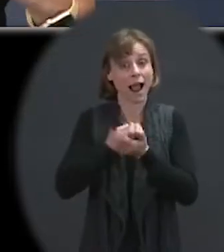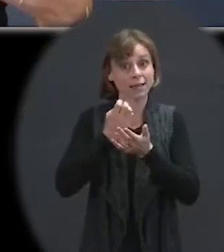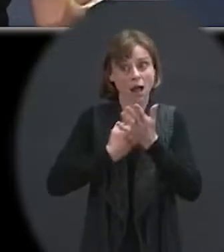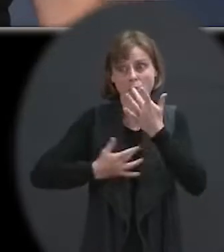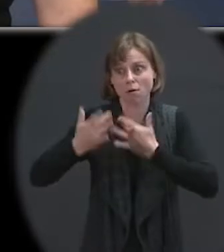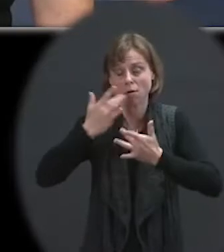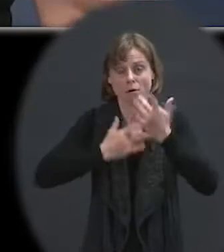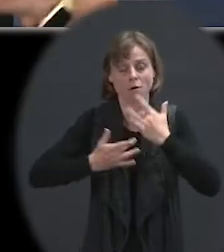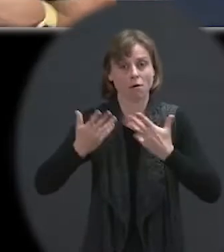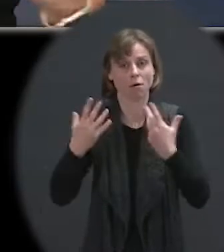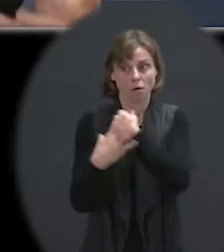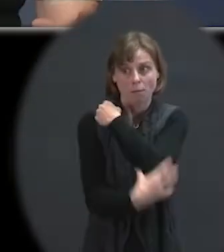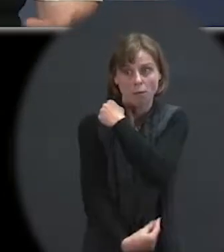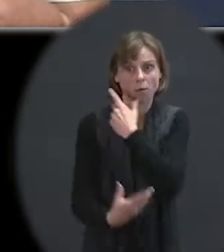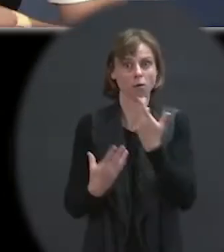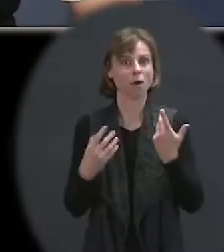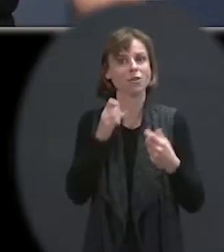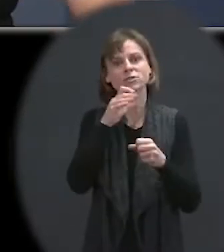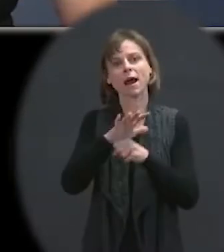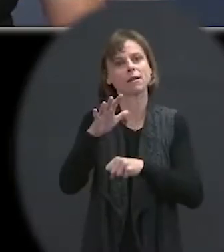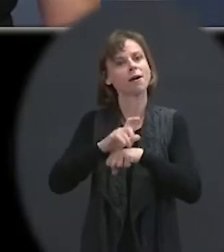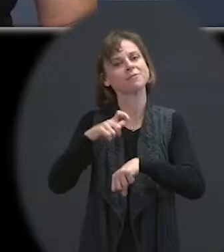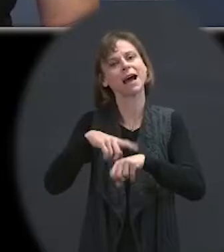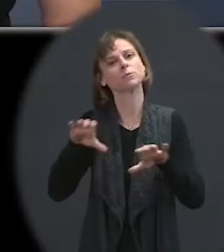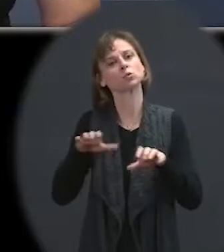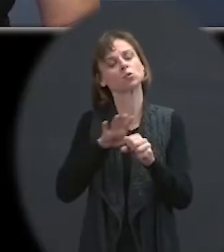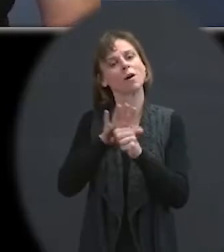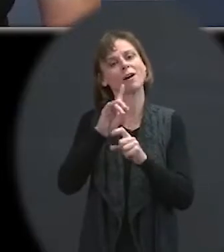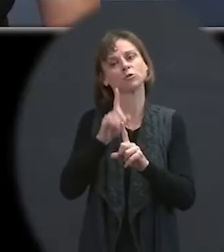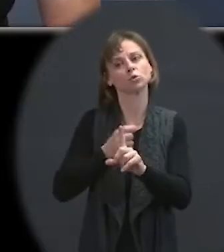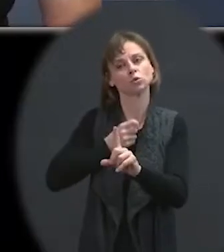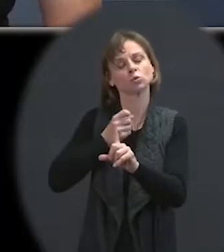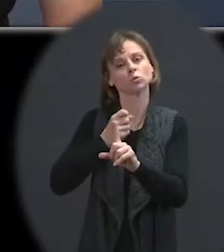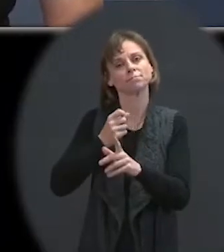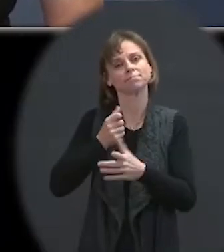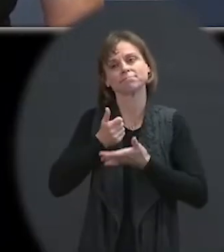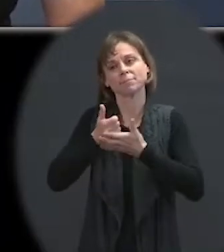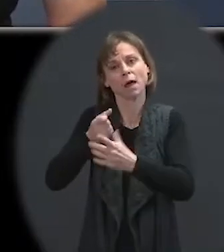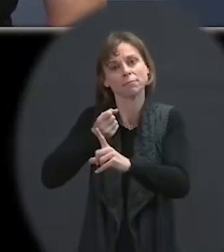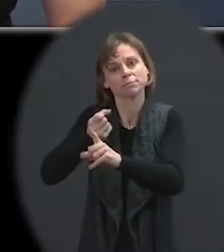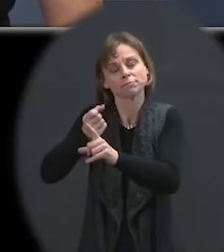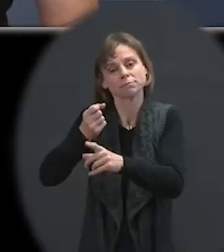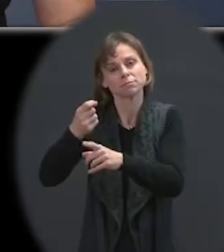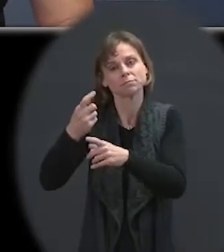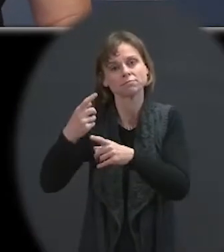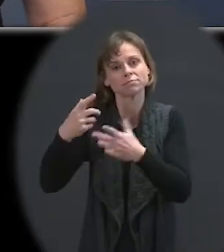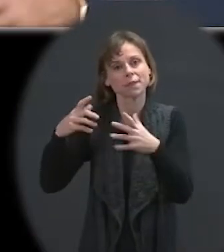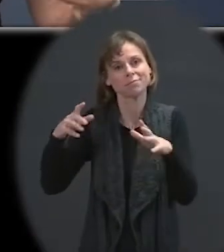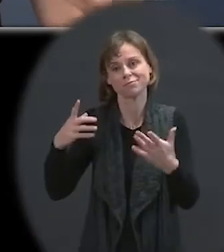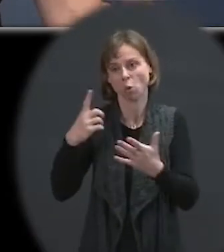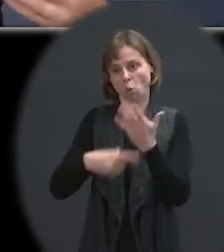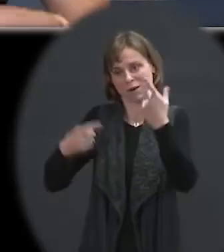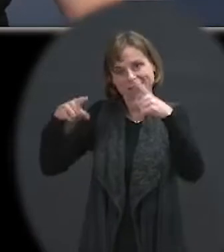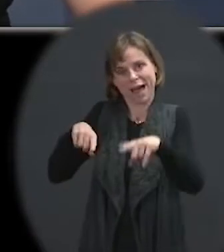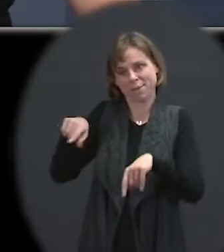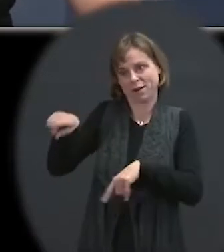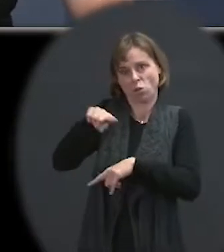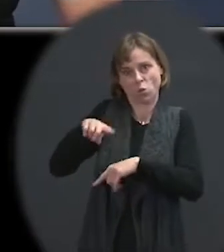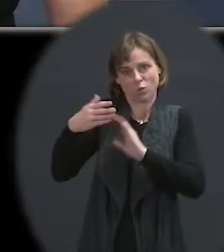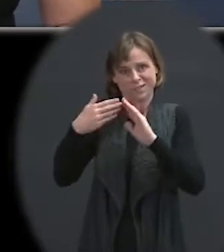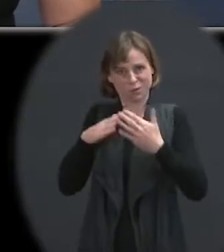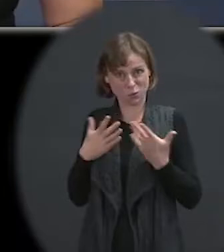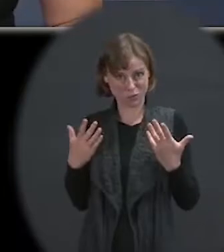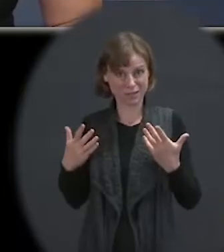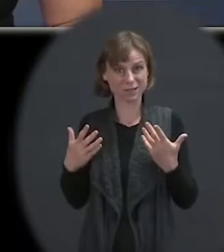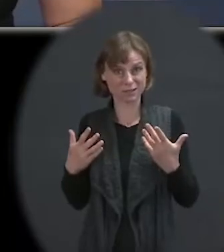been enough time to do enough to impact the circumstances in the ground in a number of these communities. And obviously, as these